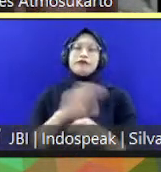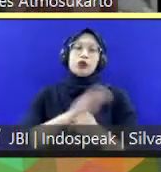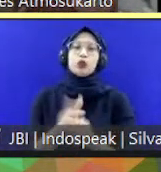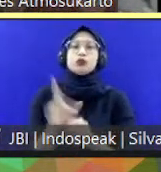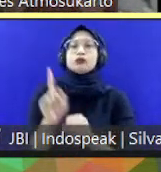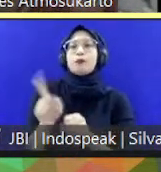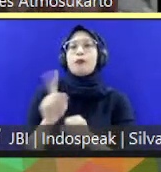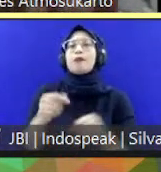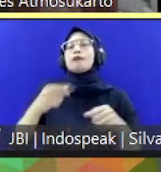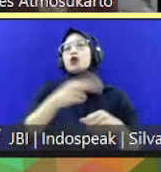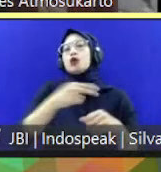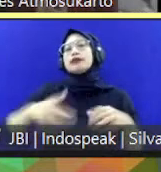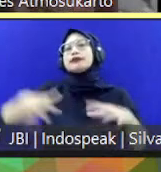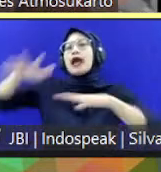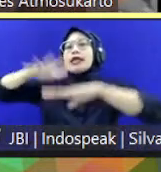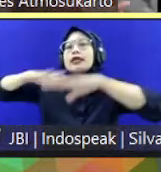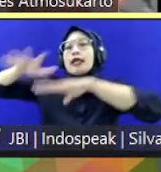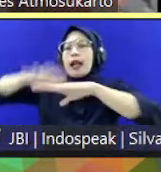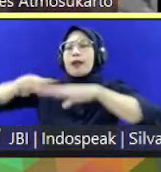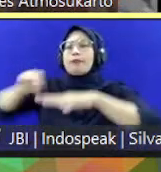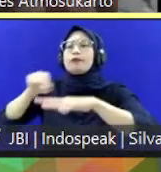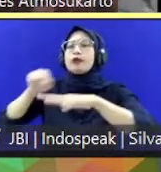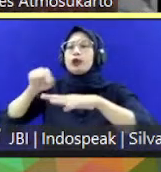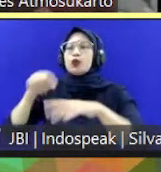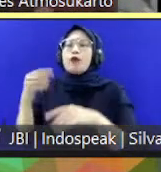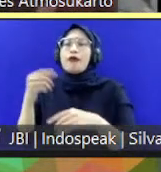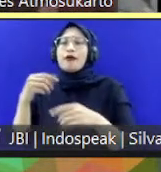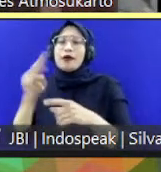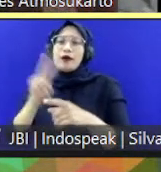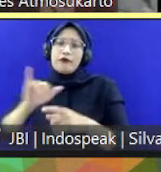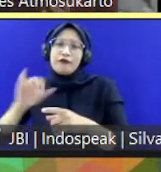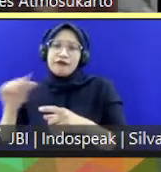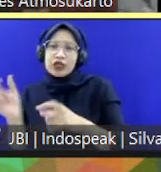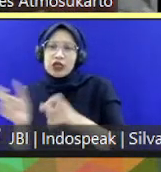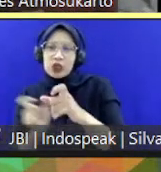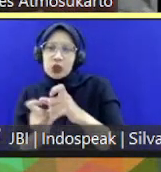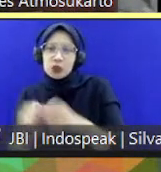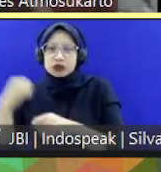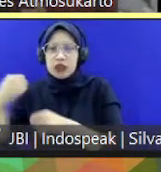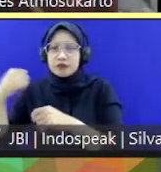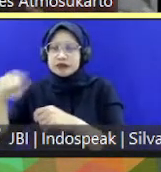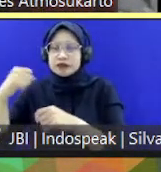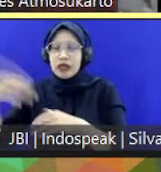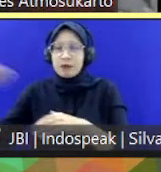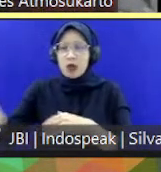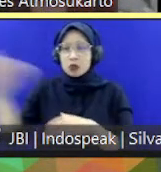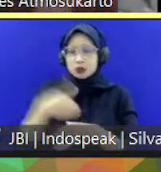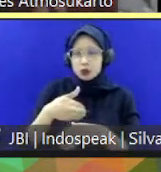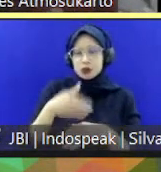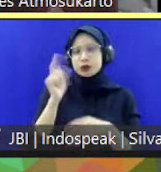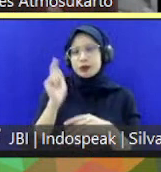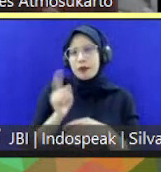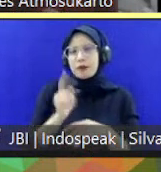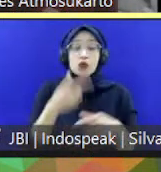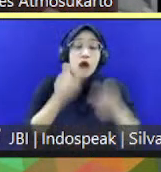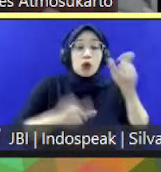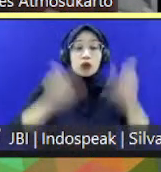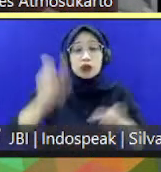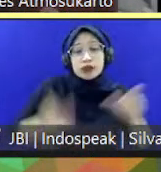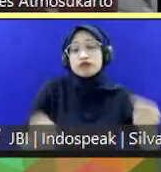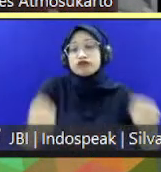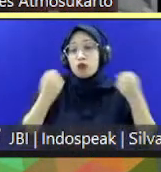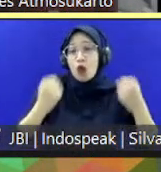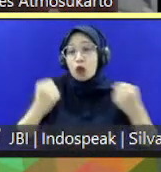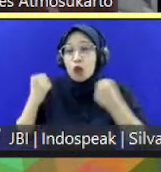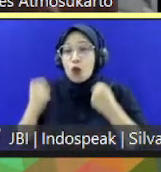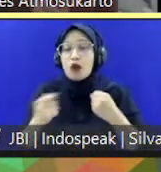or that we shouldn't worry because most people get better, nanti juga sembuh. He even entered into a debate with scientists